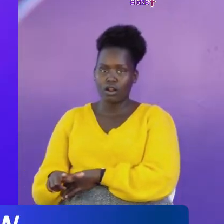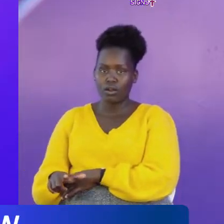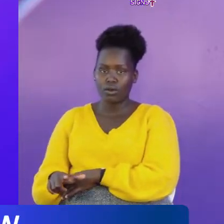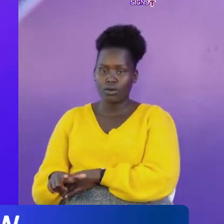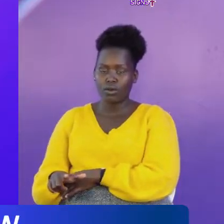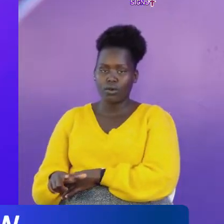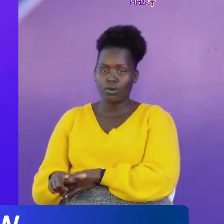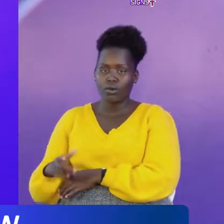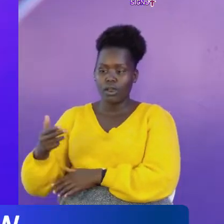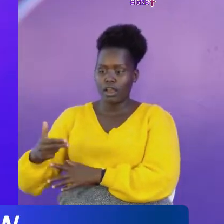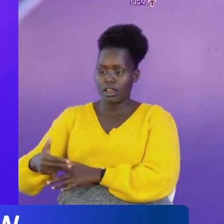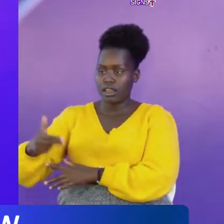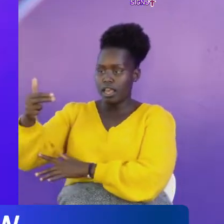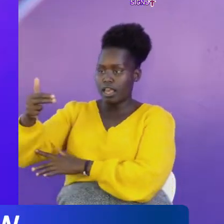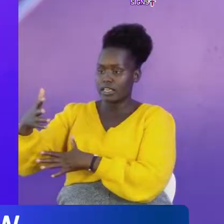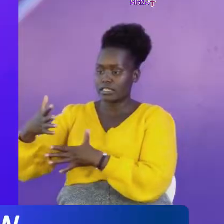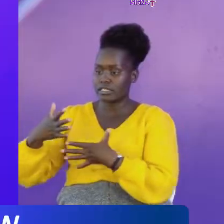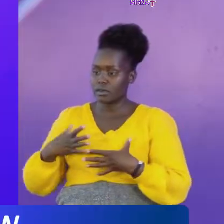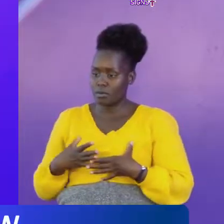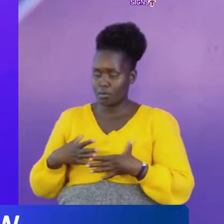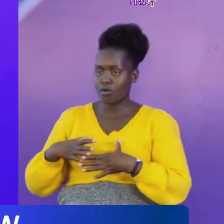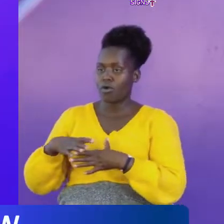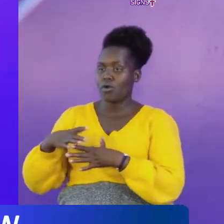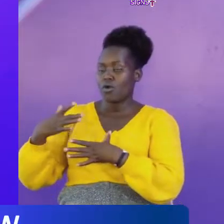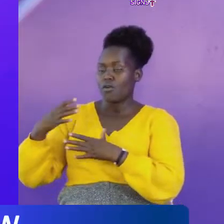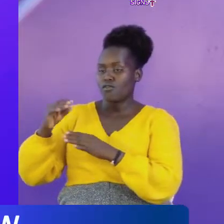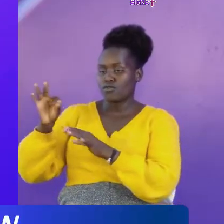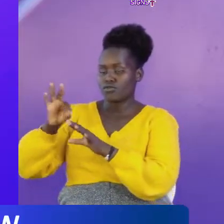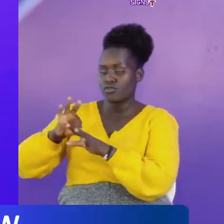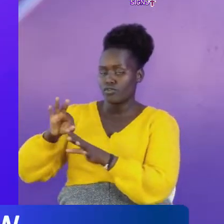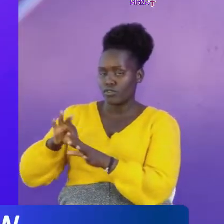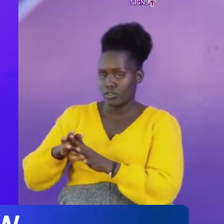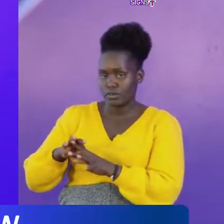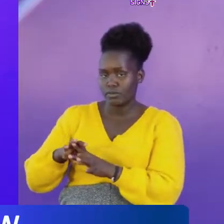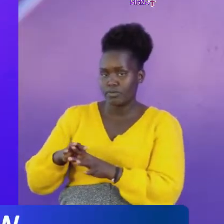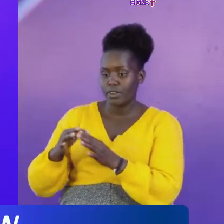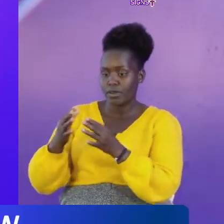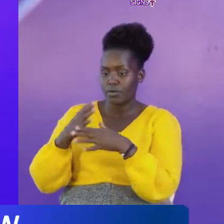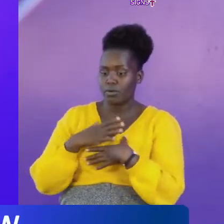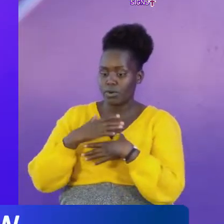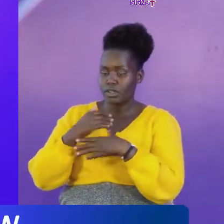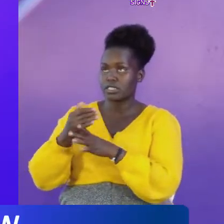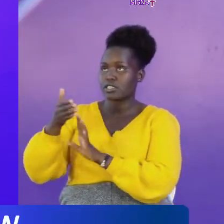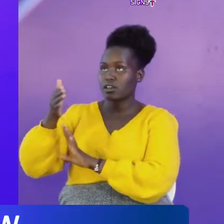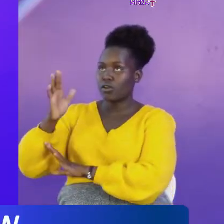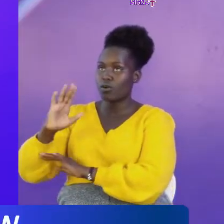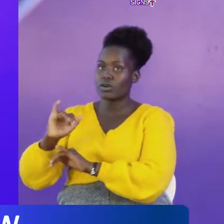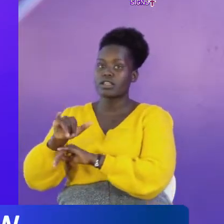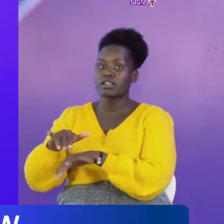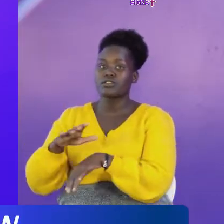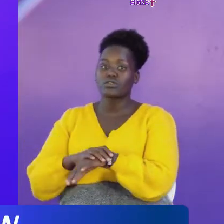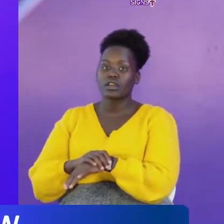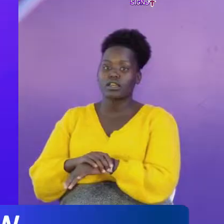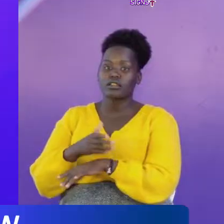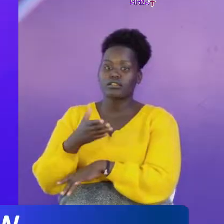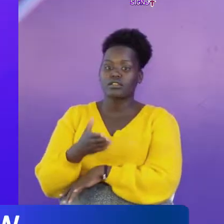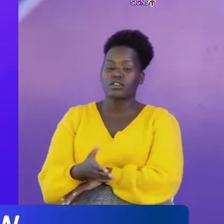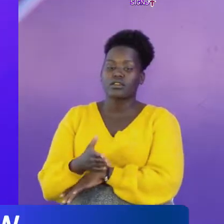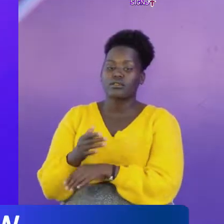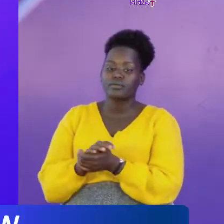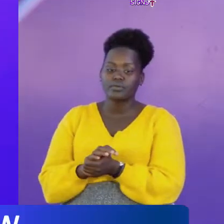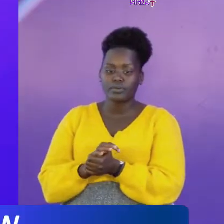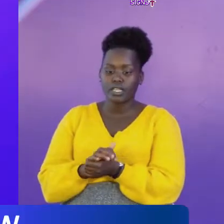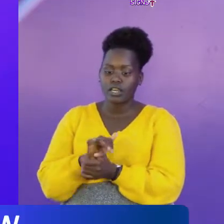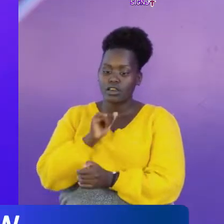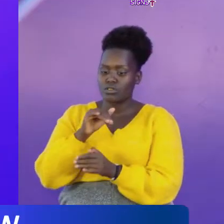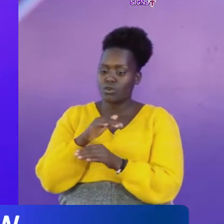the highest voter turnout, because Kenyans really need the change. Yeah. So we are trusting God that we get there, and it's not